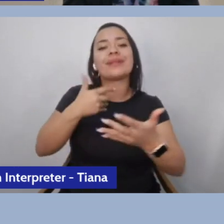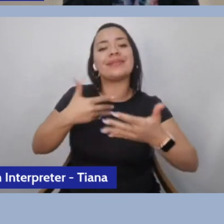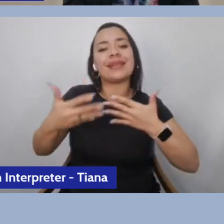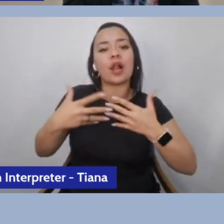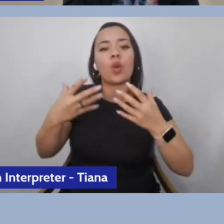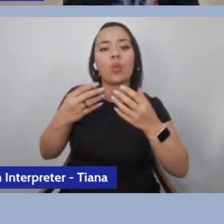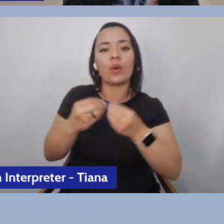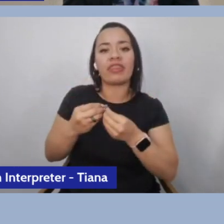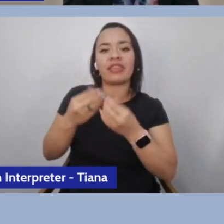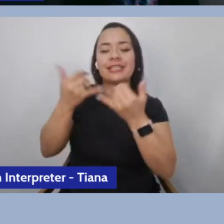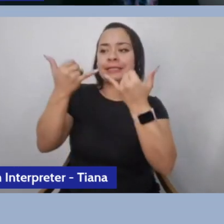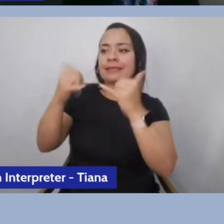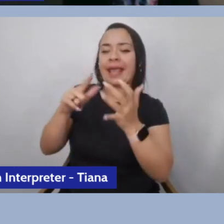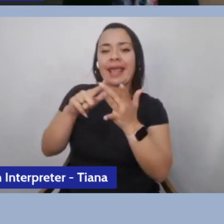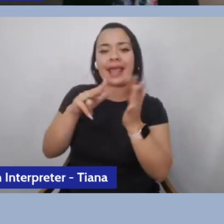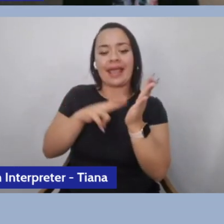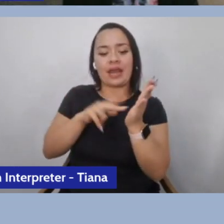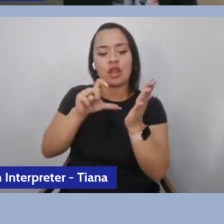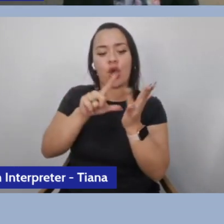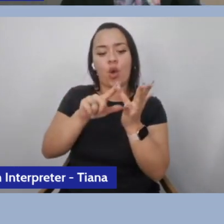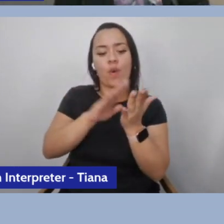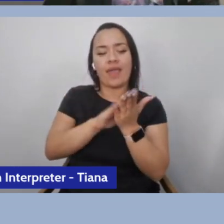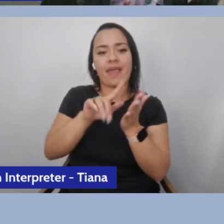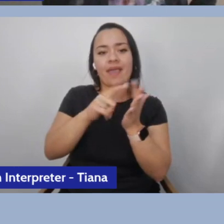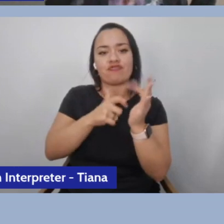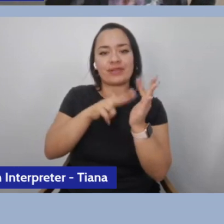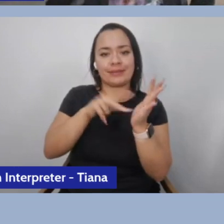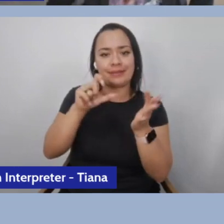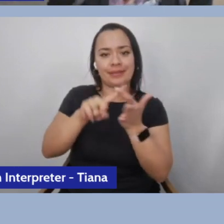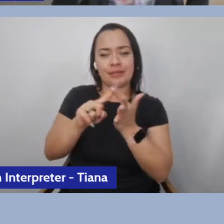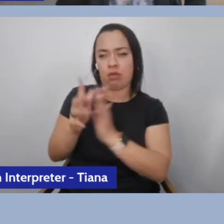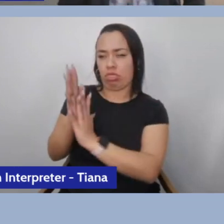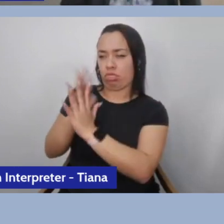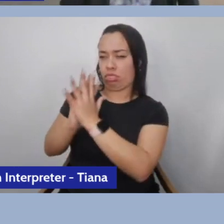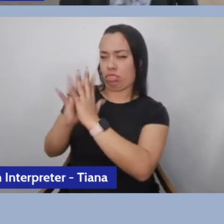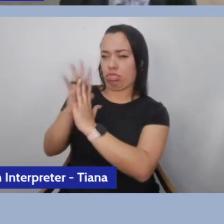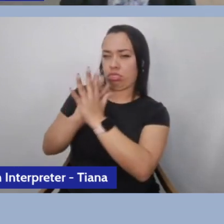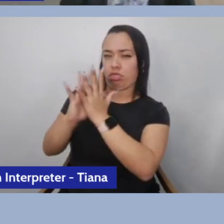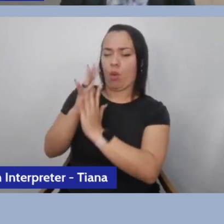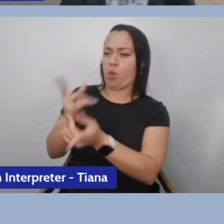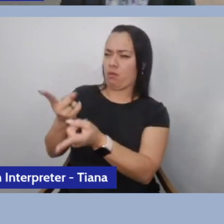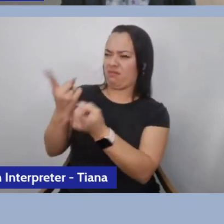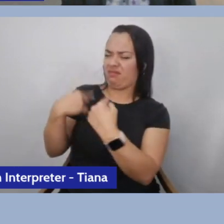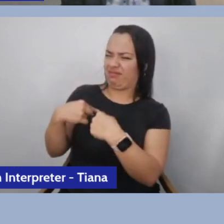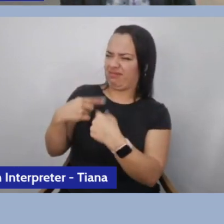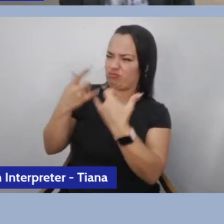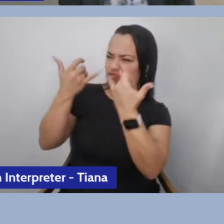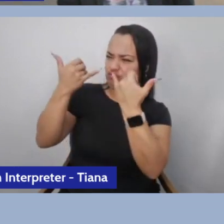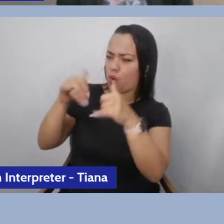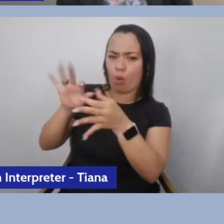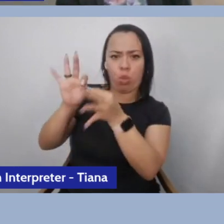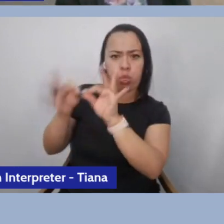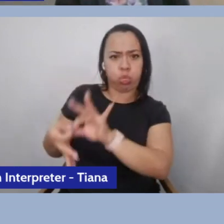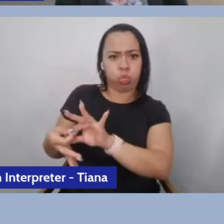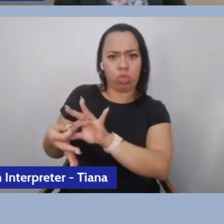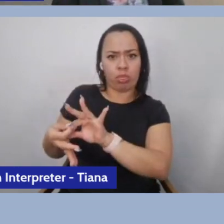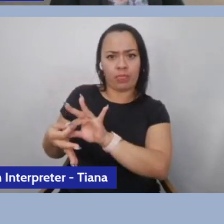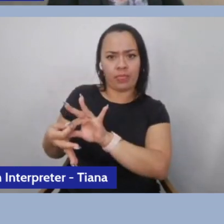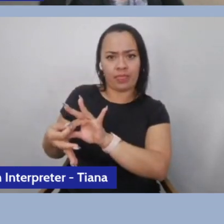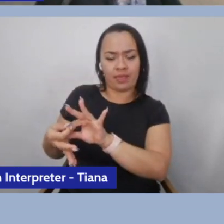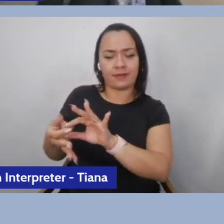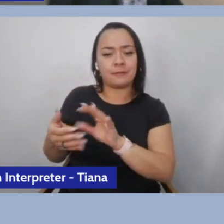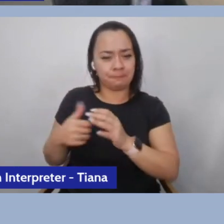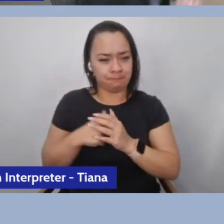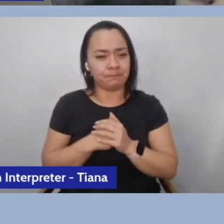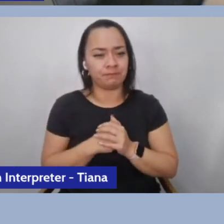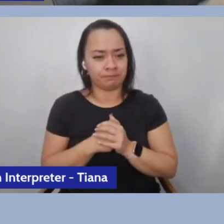it seems or it sounds, because you think, oh, well, you just be, your interpretation is incoherent. It's not as easy as that all the